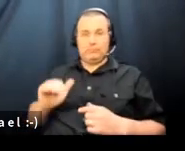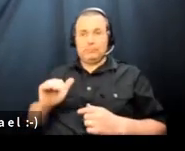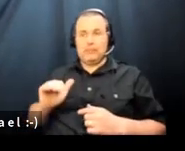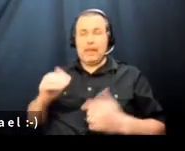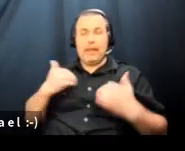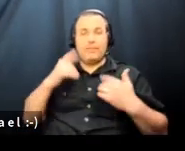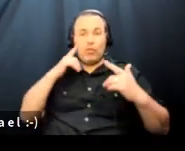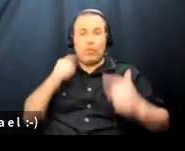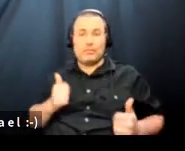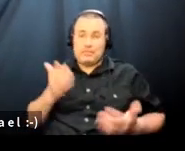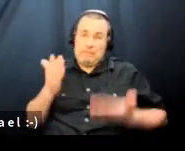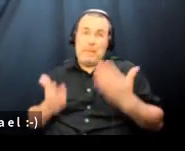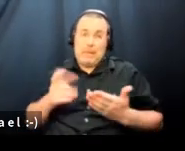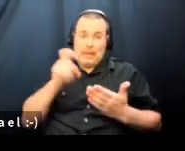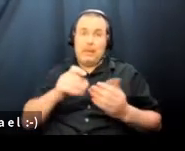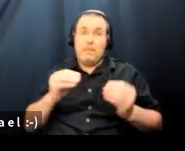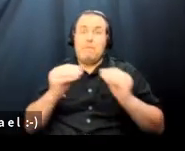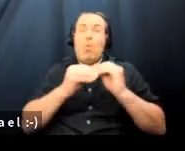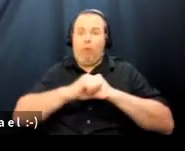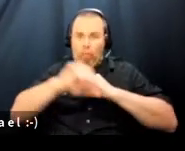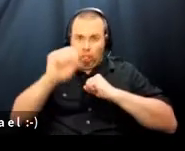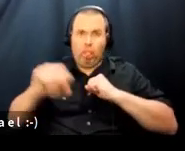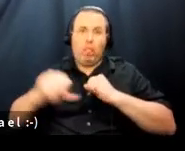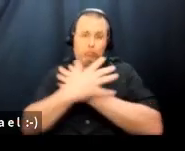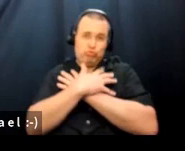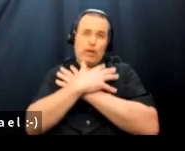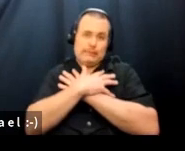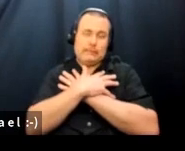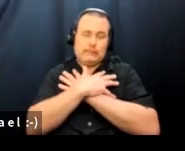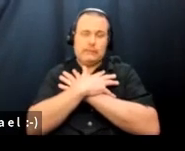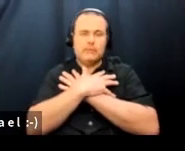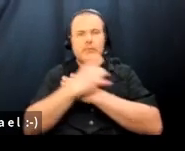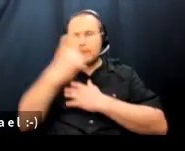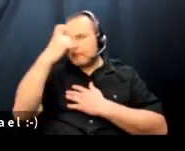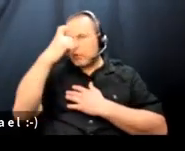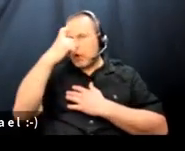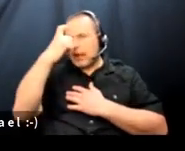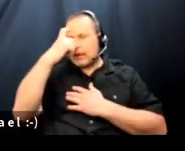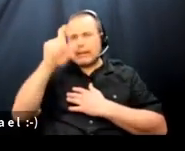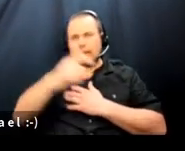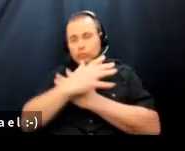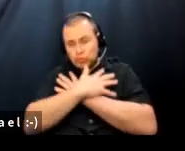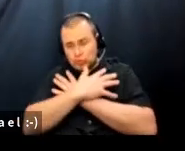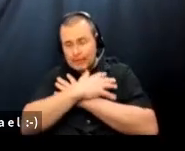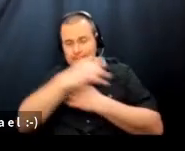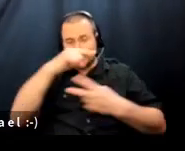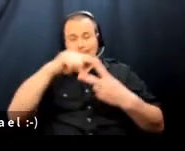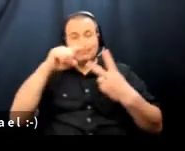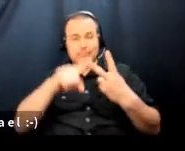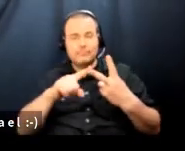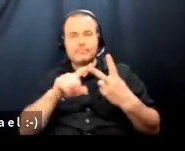need more rest for a longer period of time. The brain also needs nourishment. And by